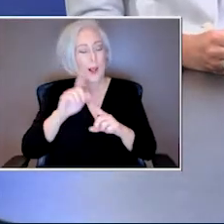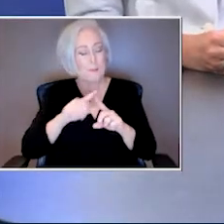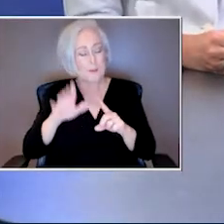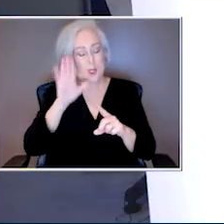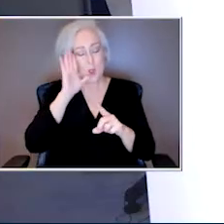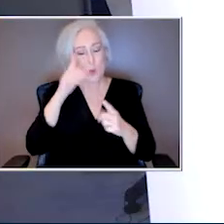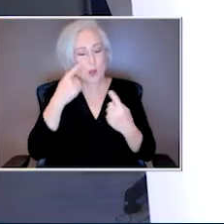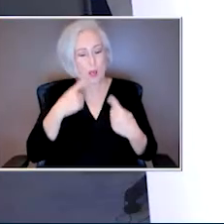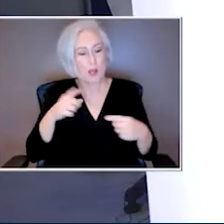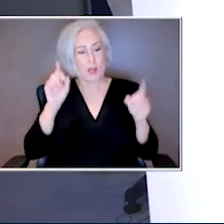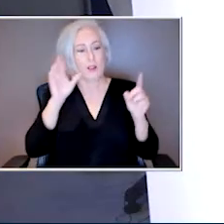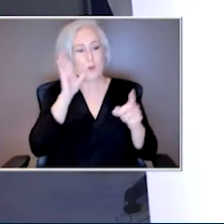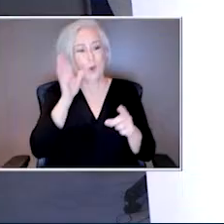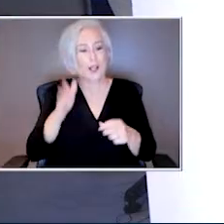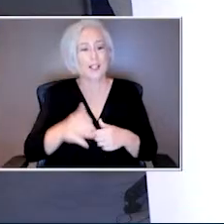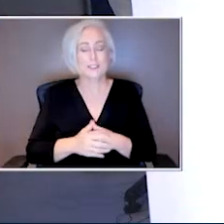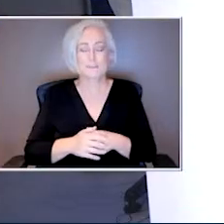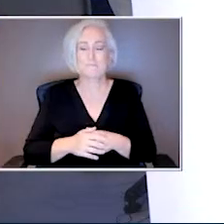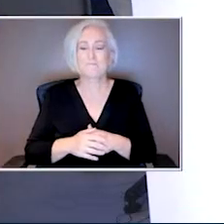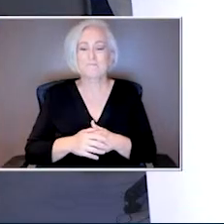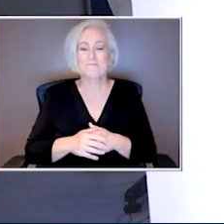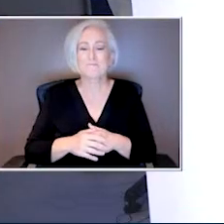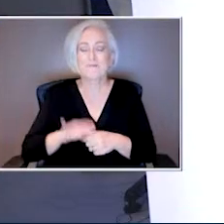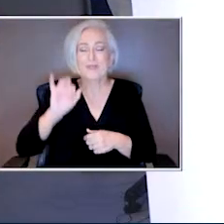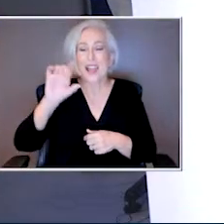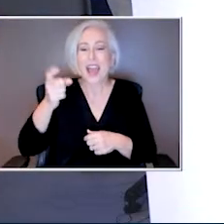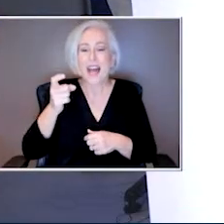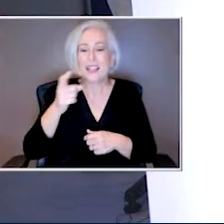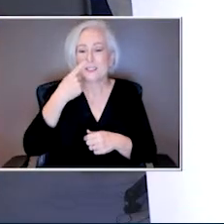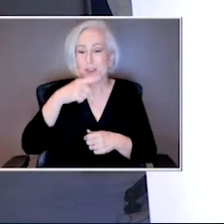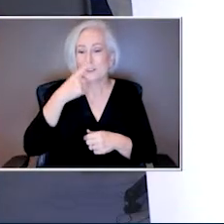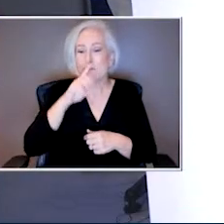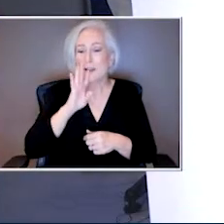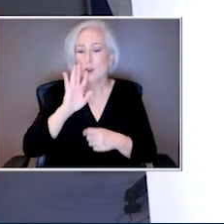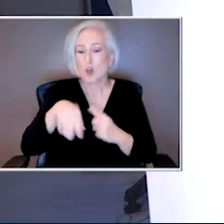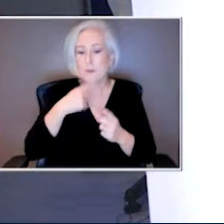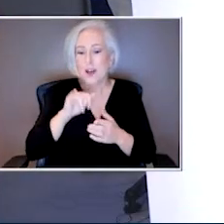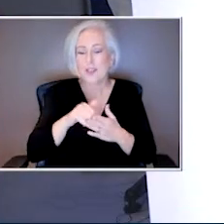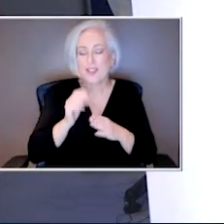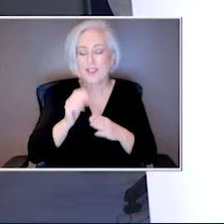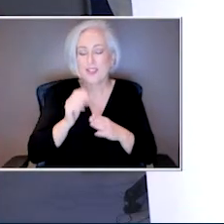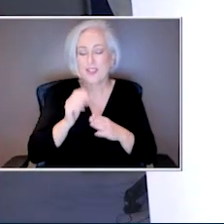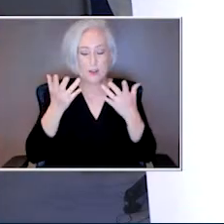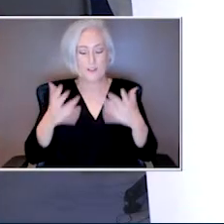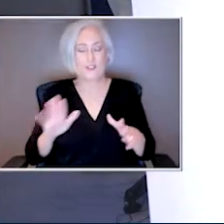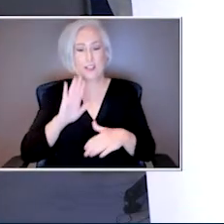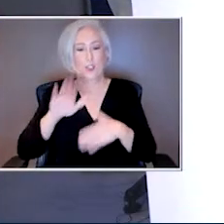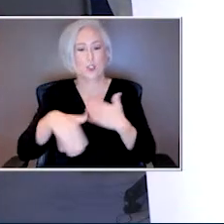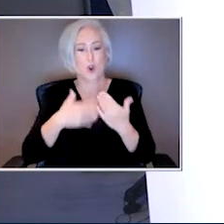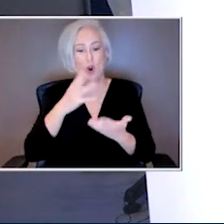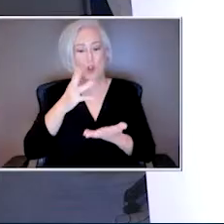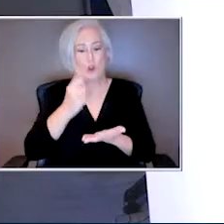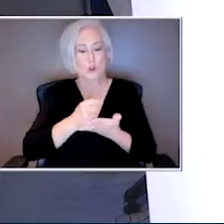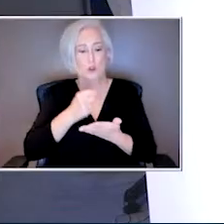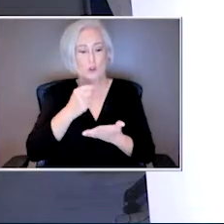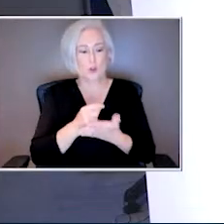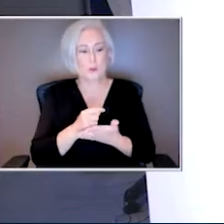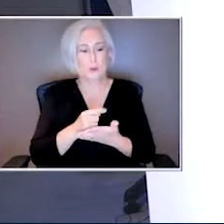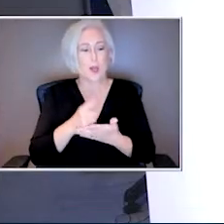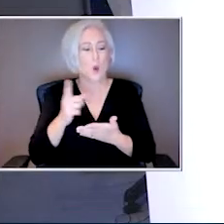this. So Alex, let's talk about that, after going through all treatment. What have been like the biggest changes for